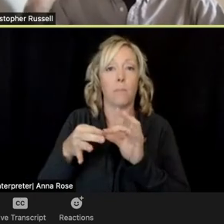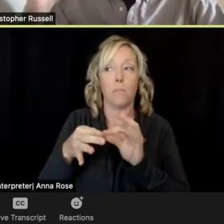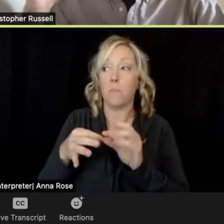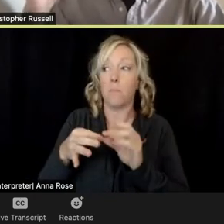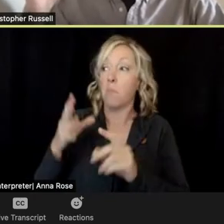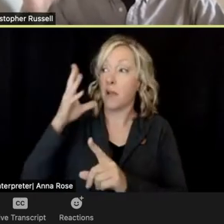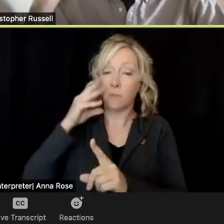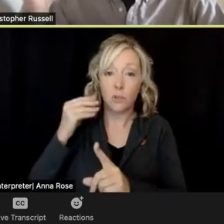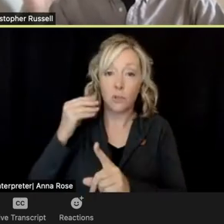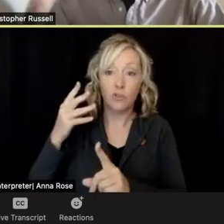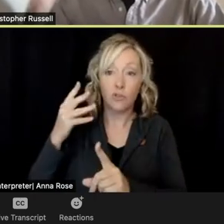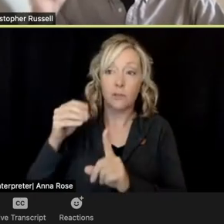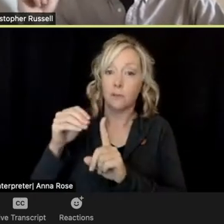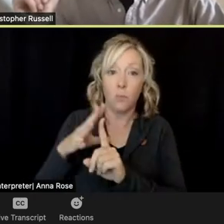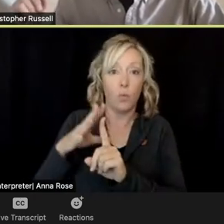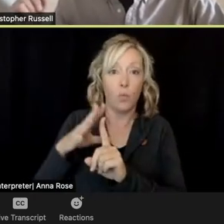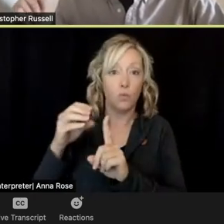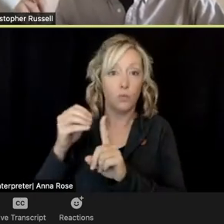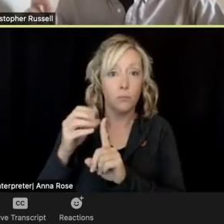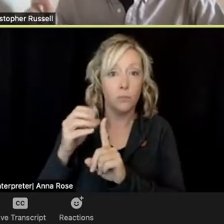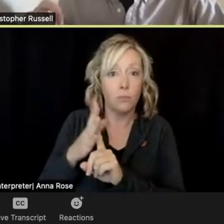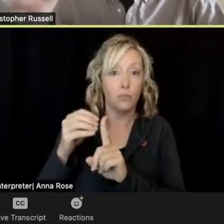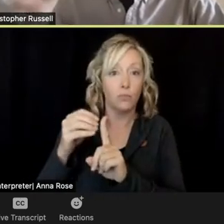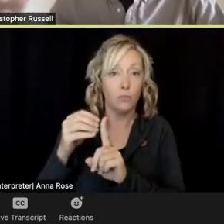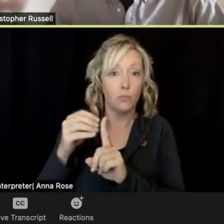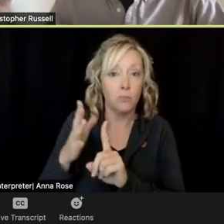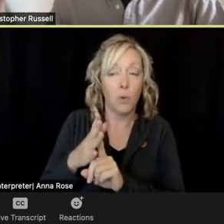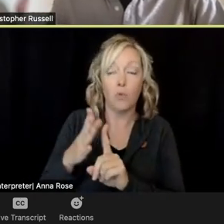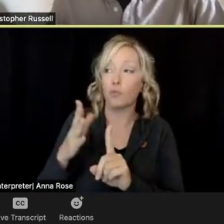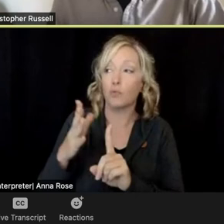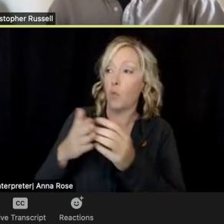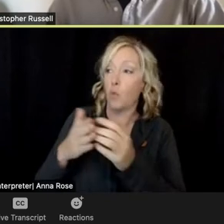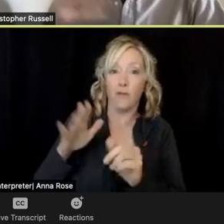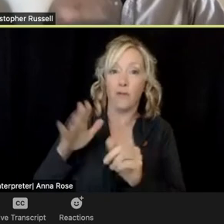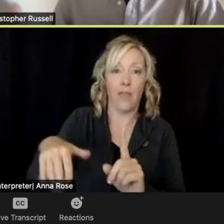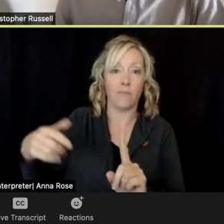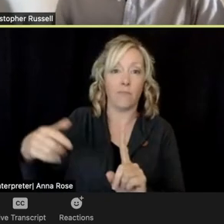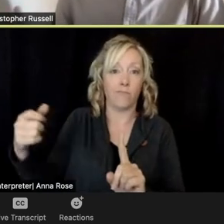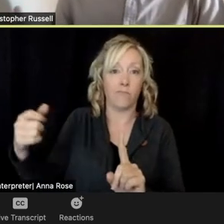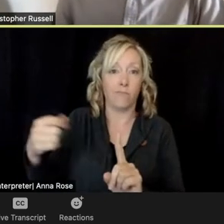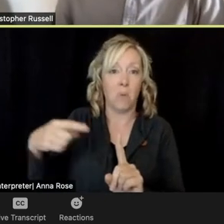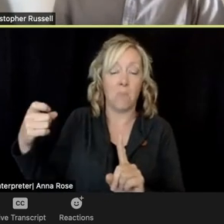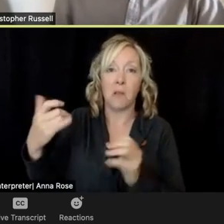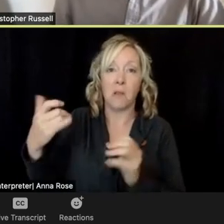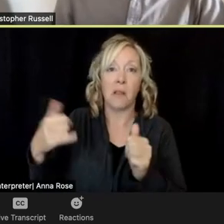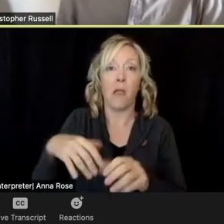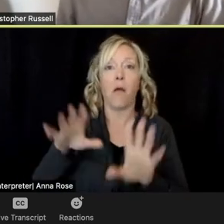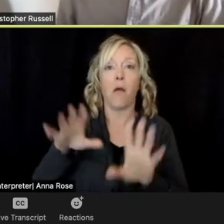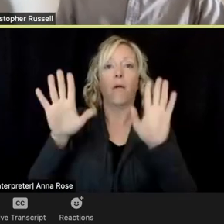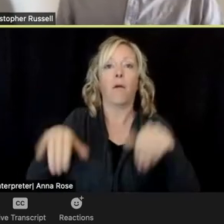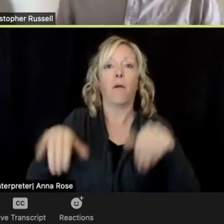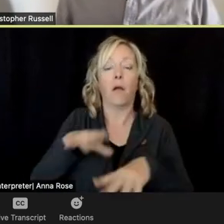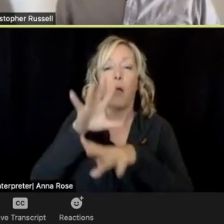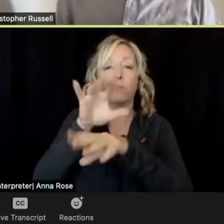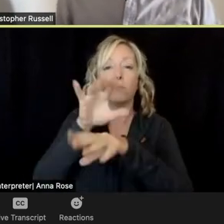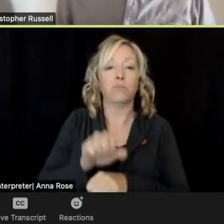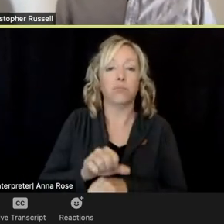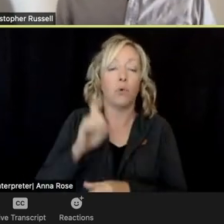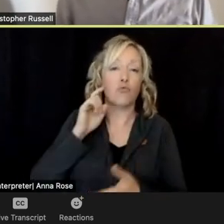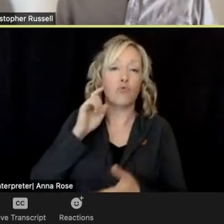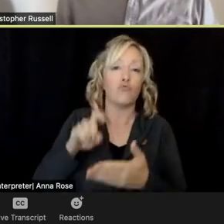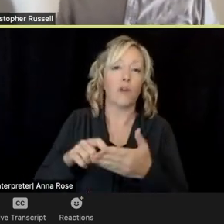experienced that whatever the trigger was, right? Whatever the stimulus was, it's recognizable,